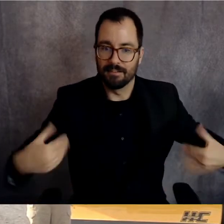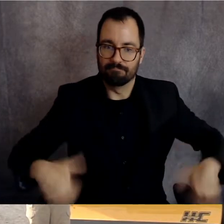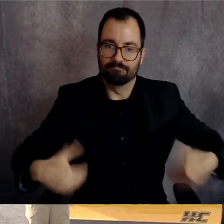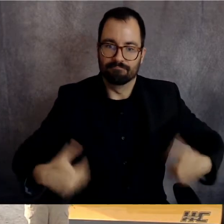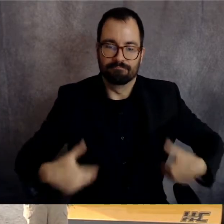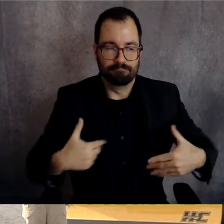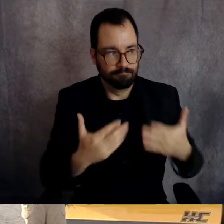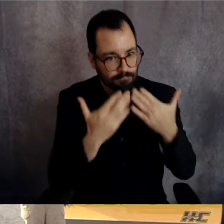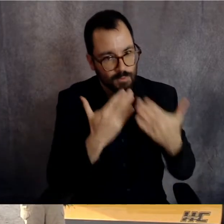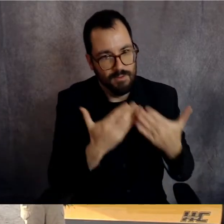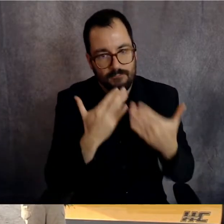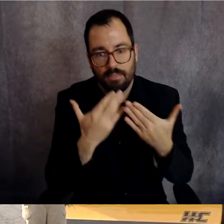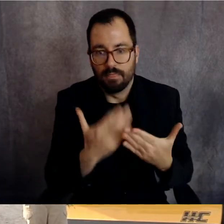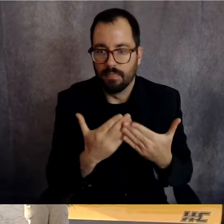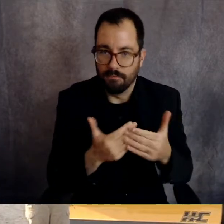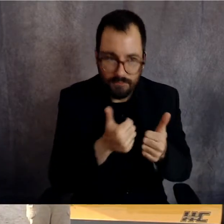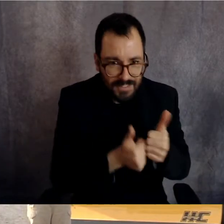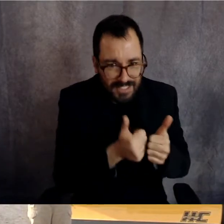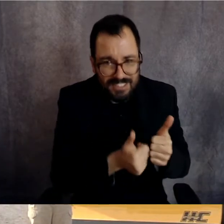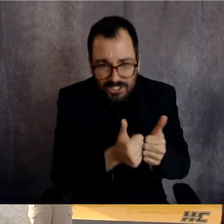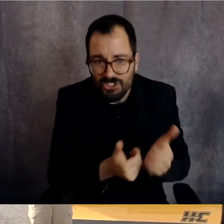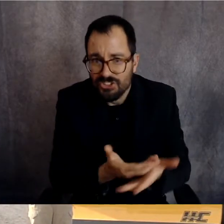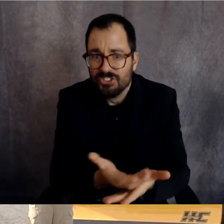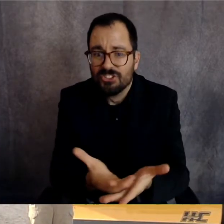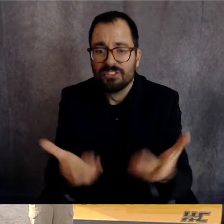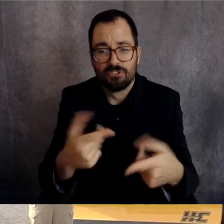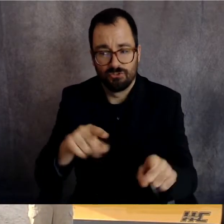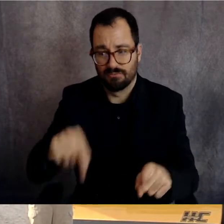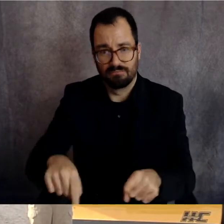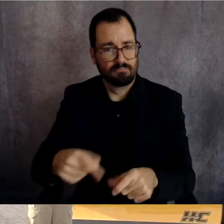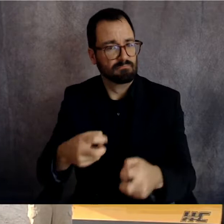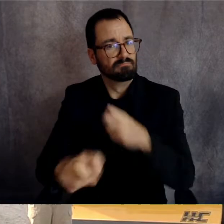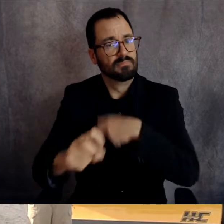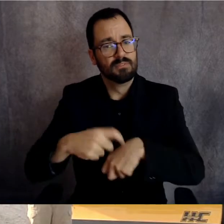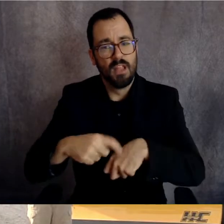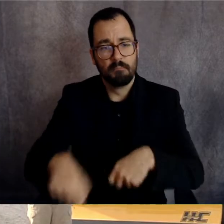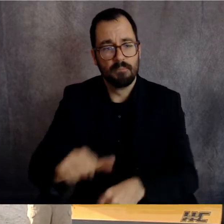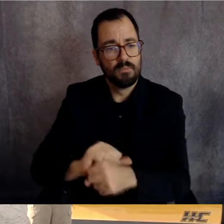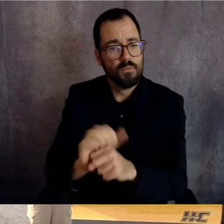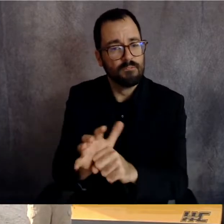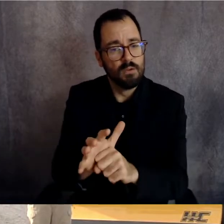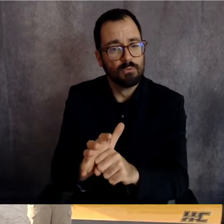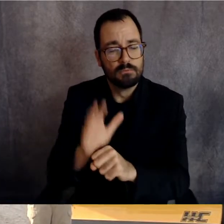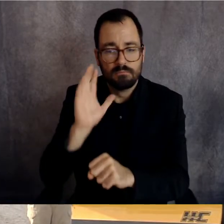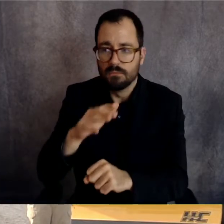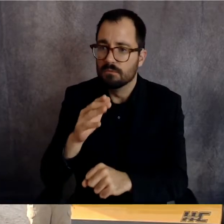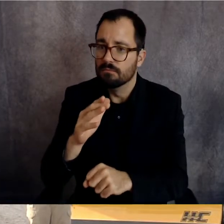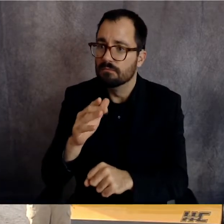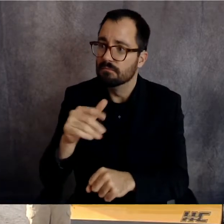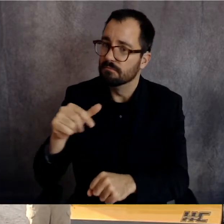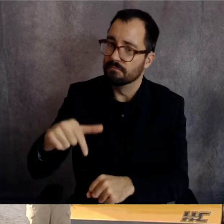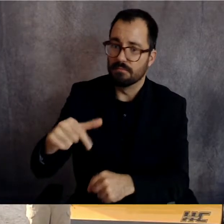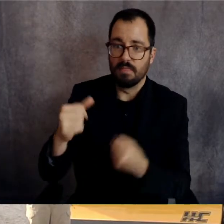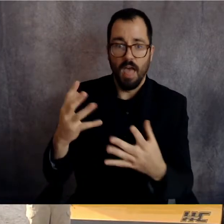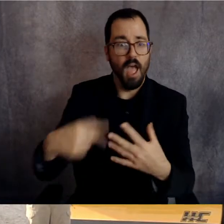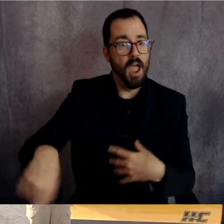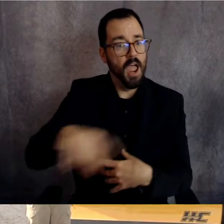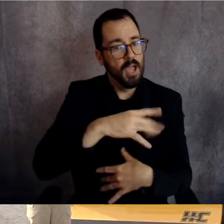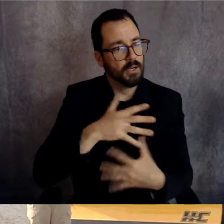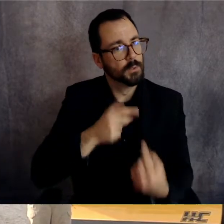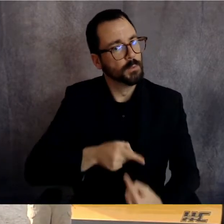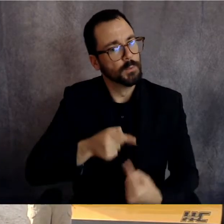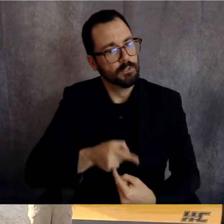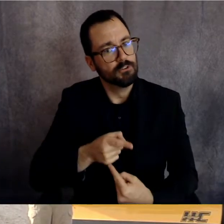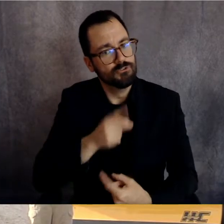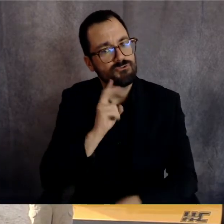am for the work that each of you have done during this difficult time during COVID-19. I know that it's a hard time for a lot of us. It's a hard time for our